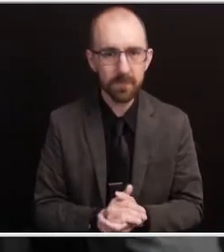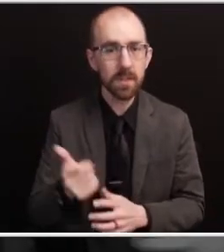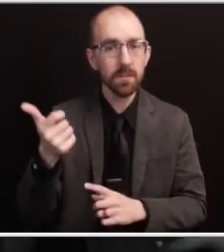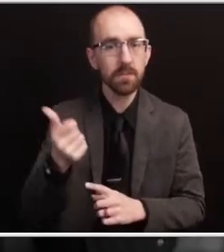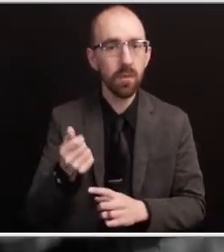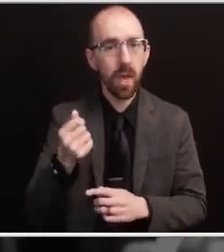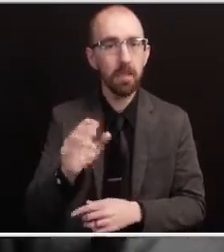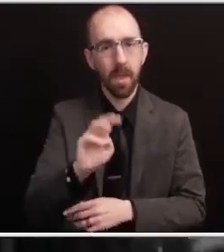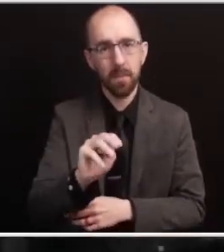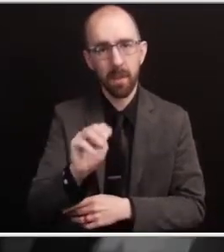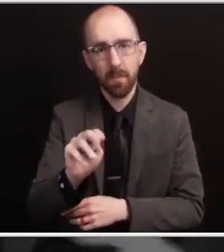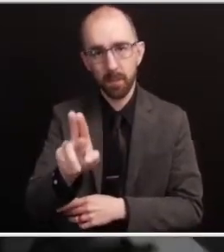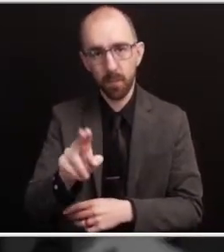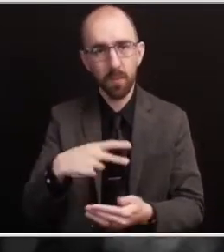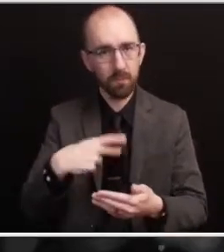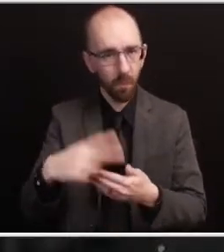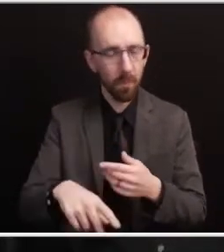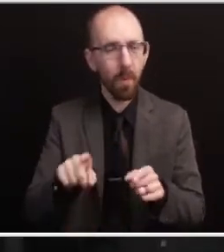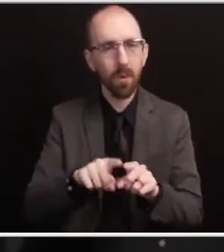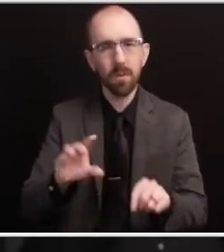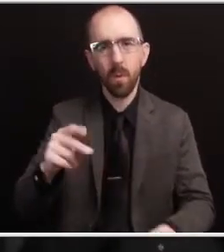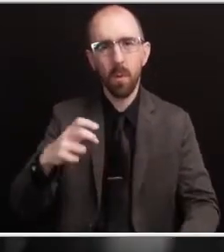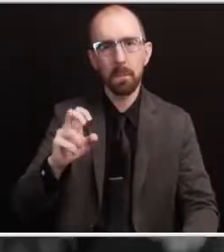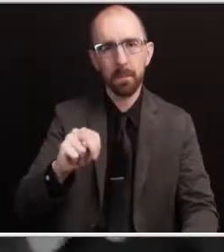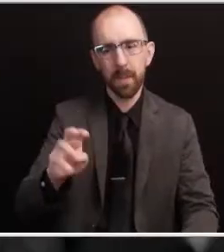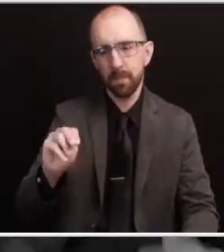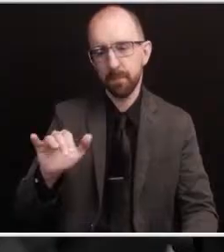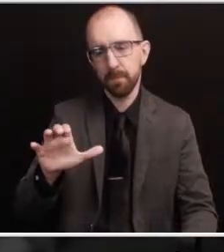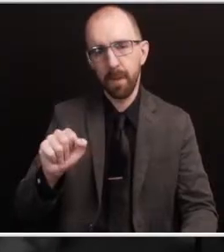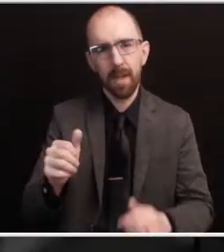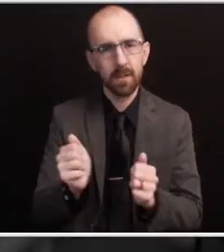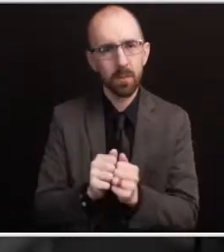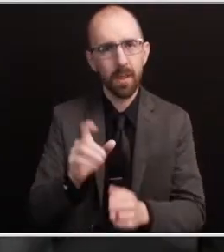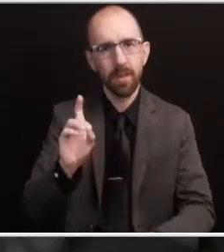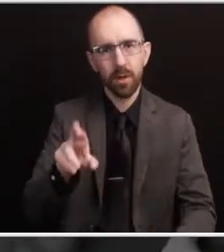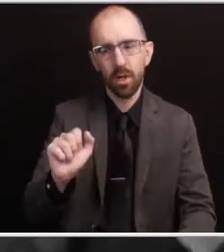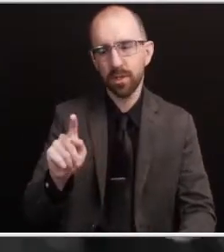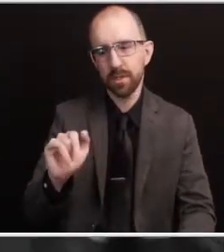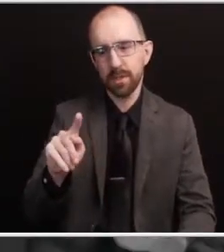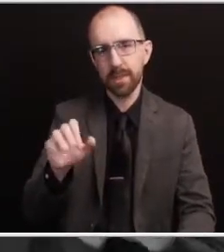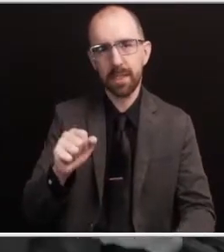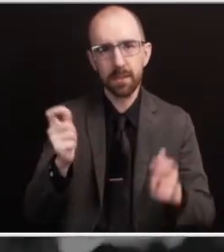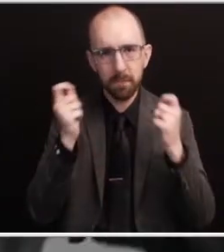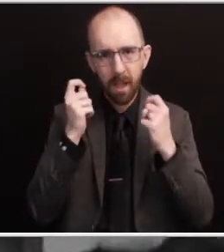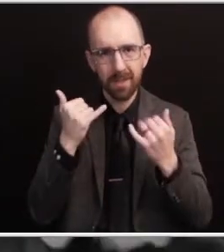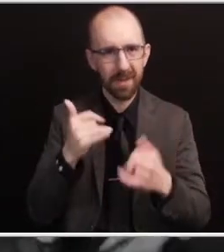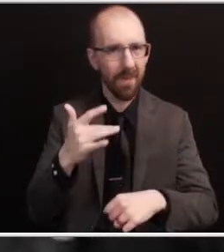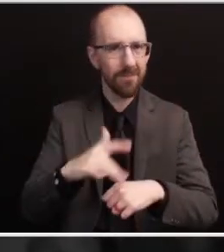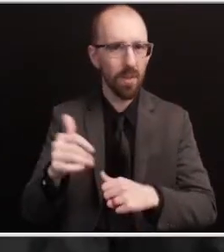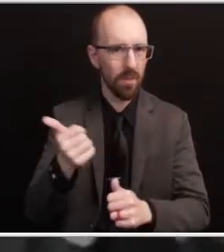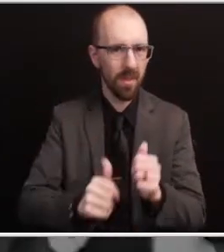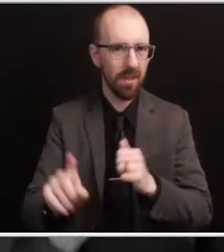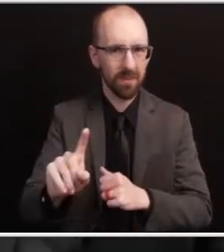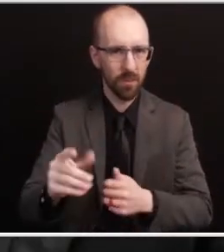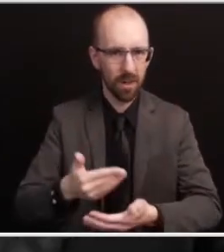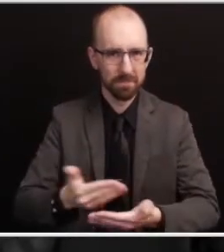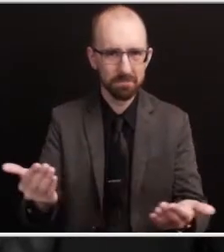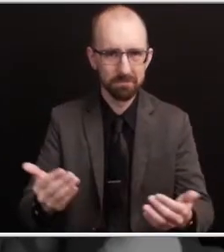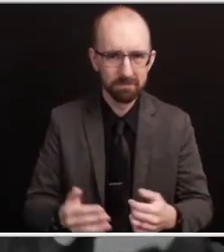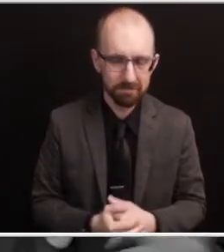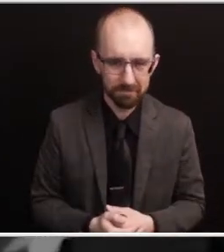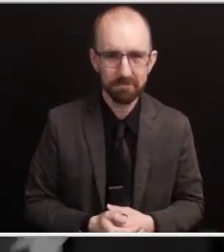medical update and open mics with Dr. Stites podcast. Now everywhere podcasts are available.